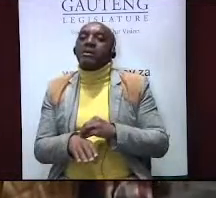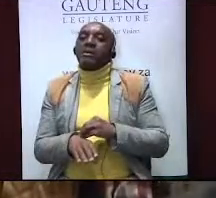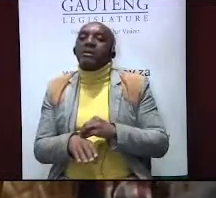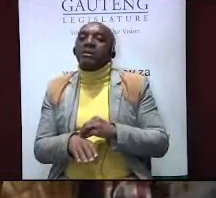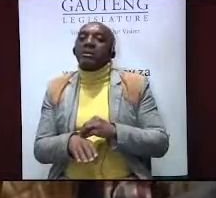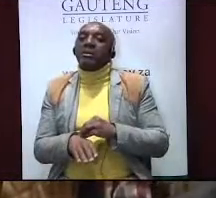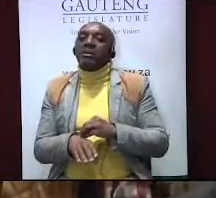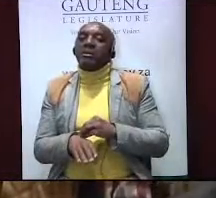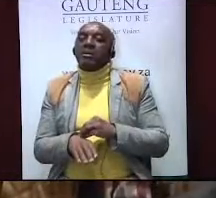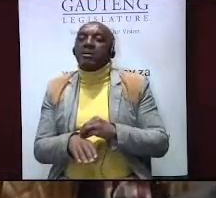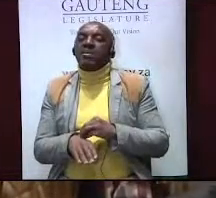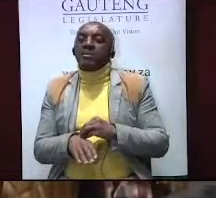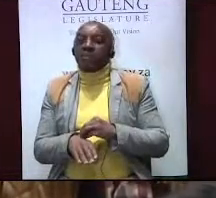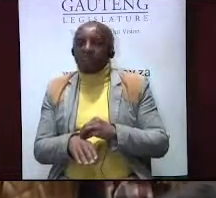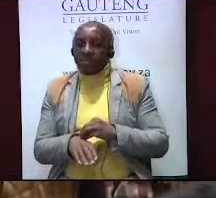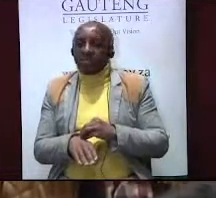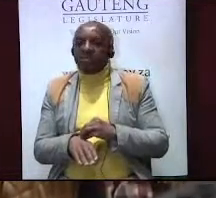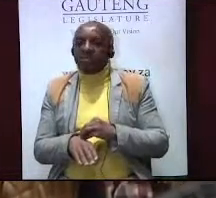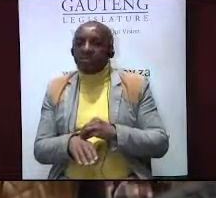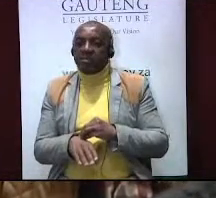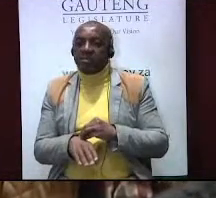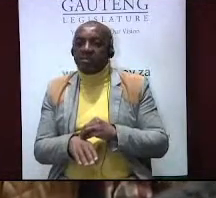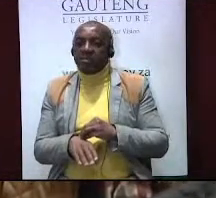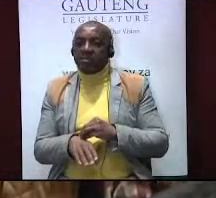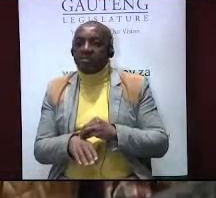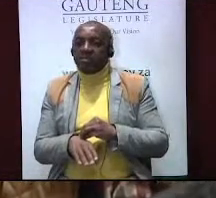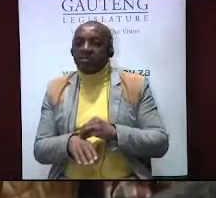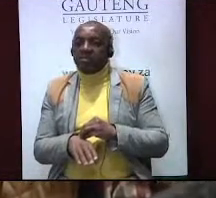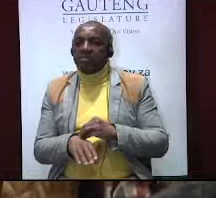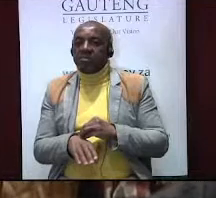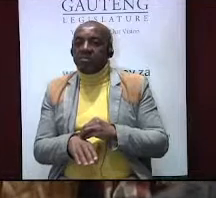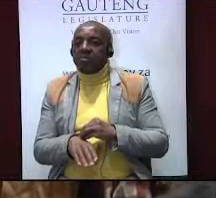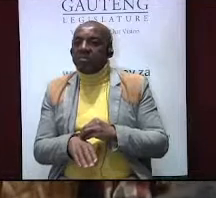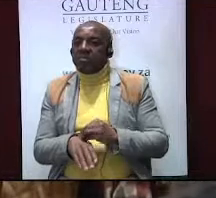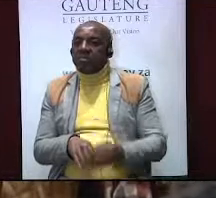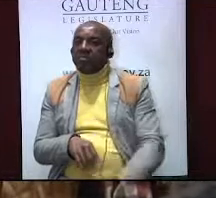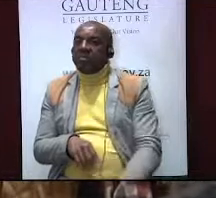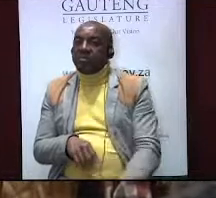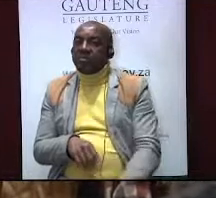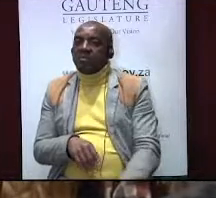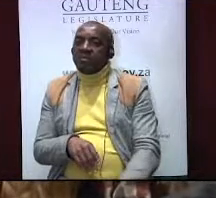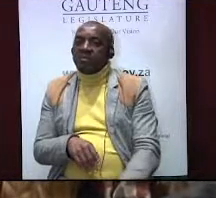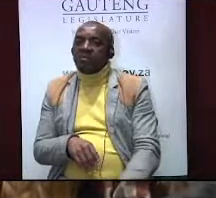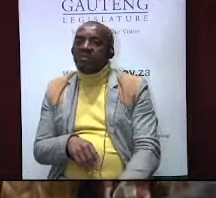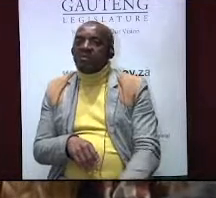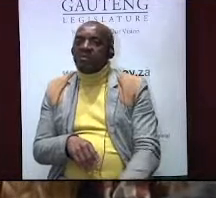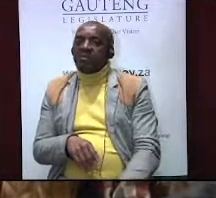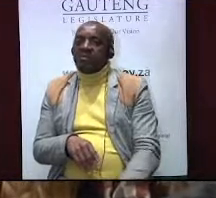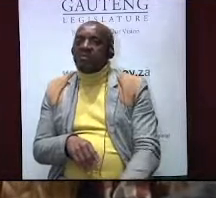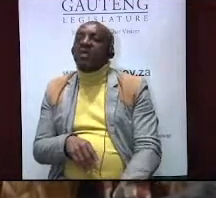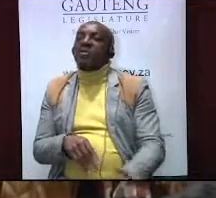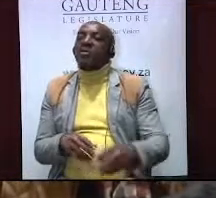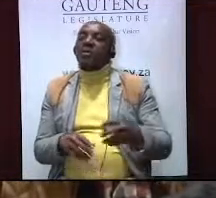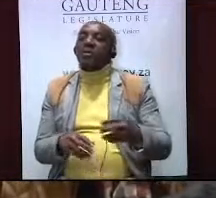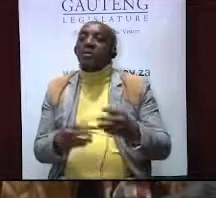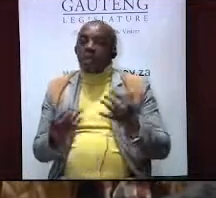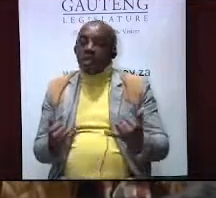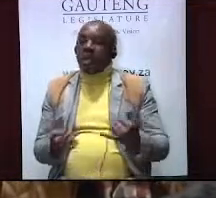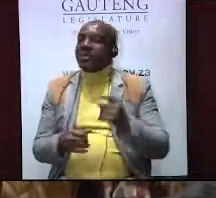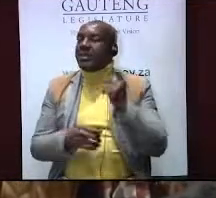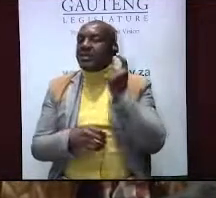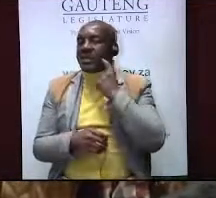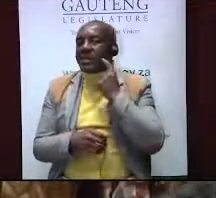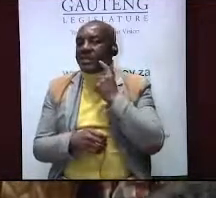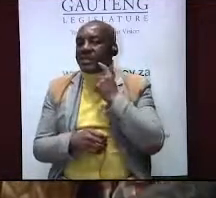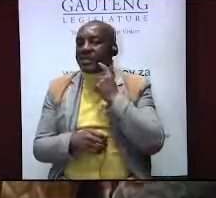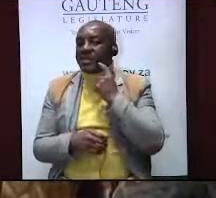effect. Ngwana o betsa bana ba bang because o bona bana o bona papa a betsa mama ko gae so inna easy for